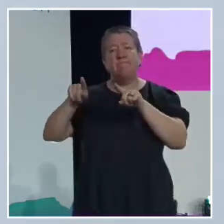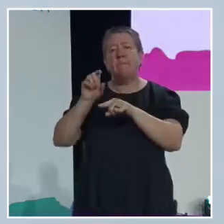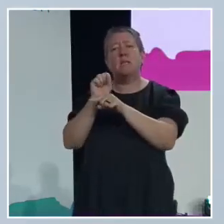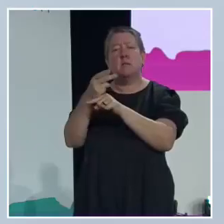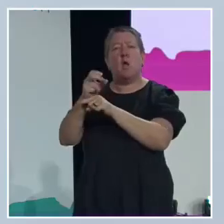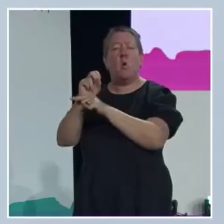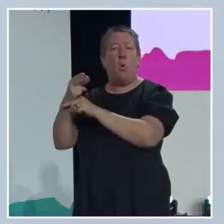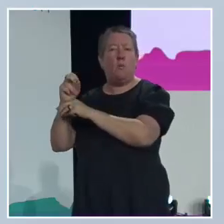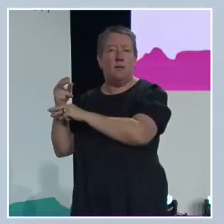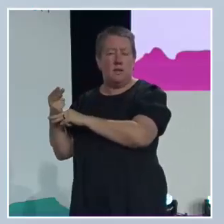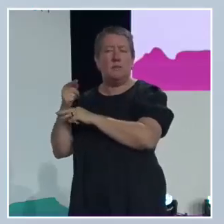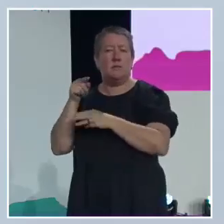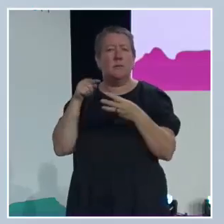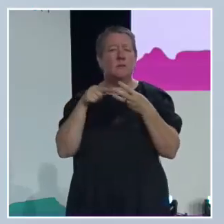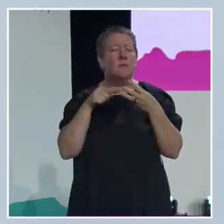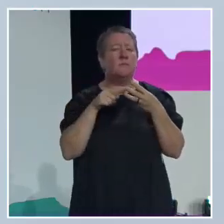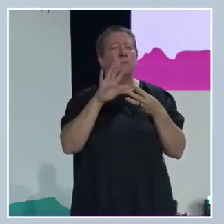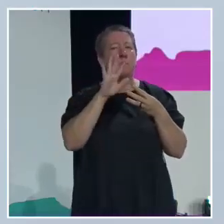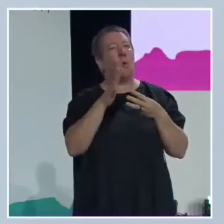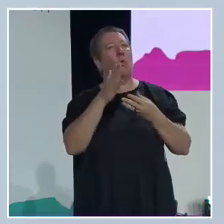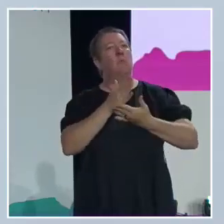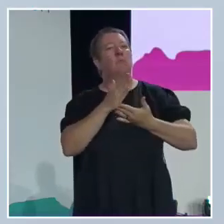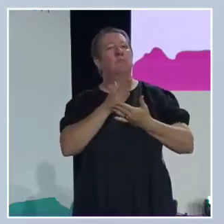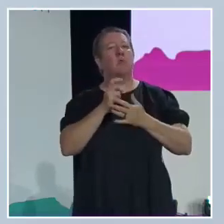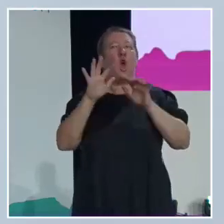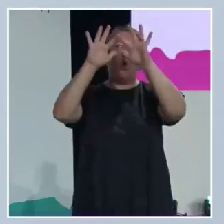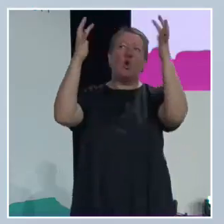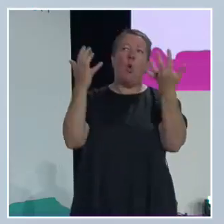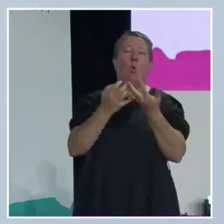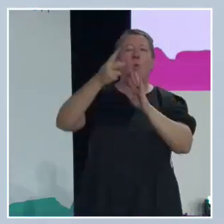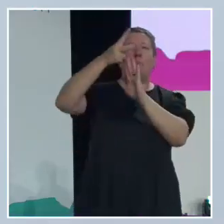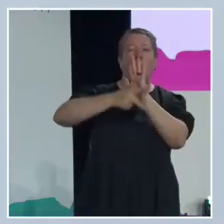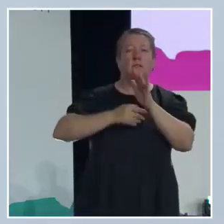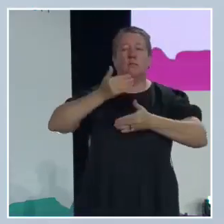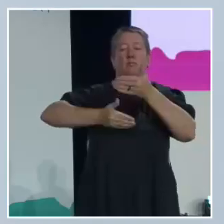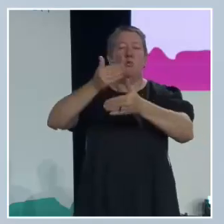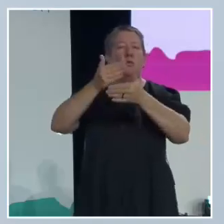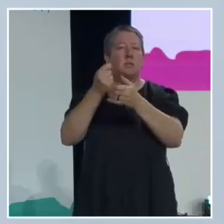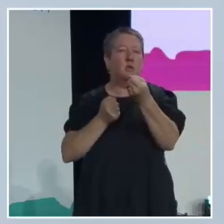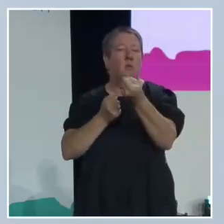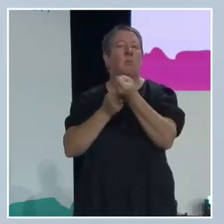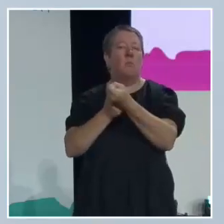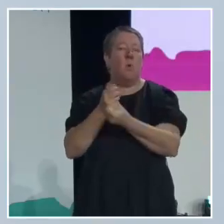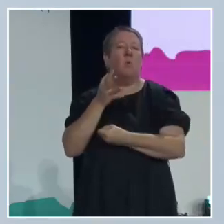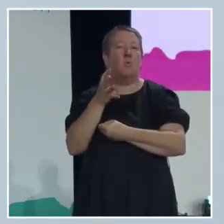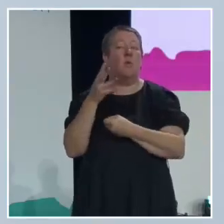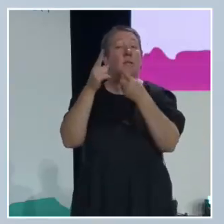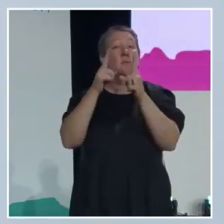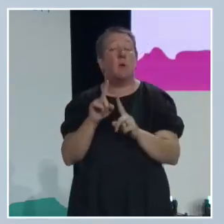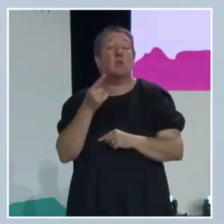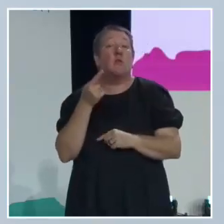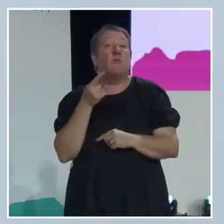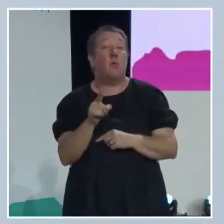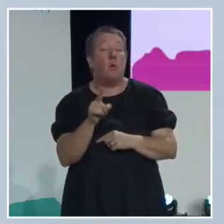will certainly support the global policy processes, especially to the